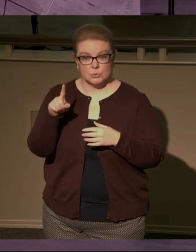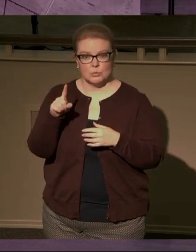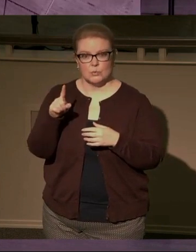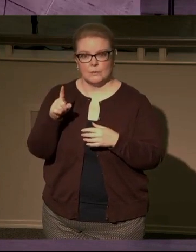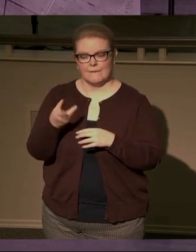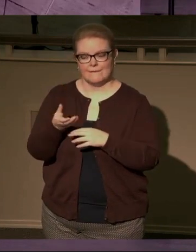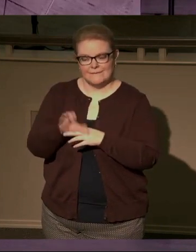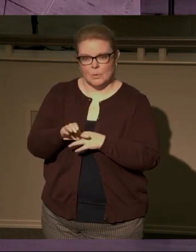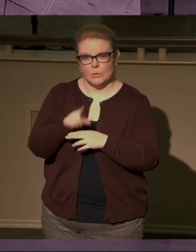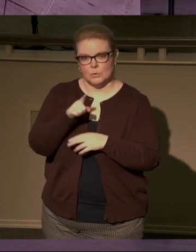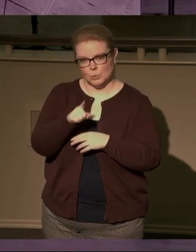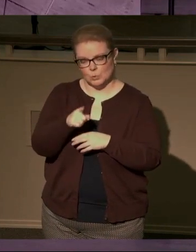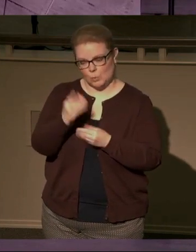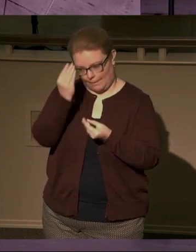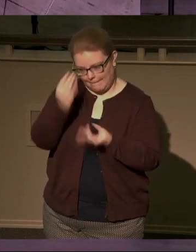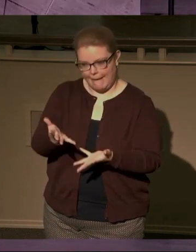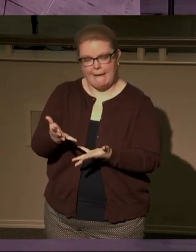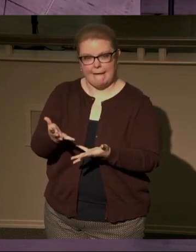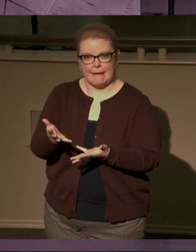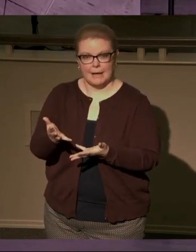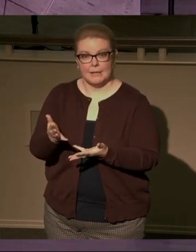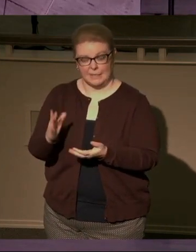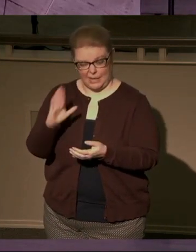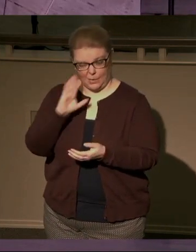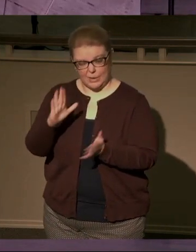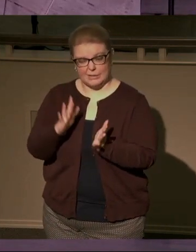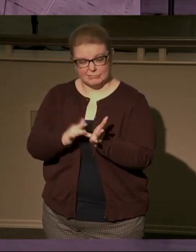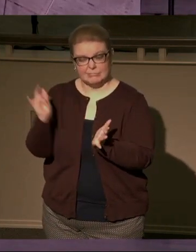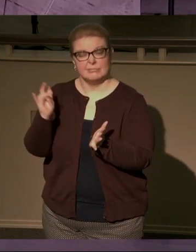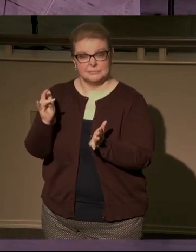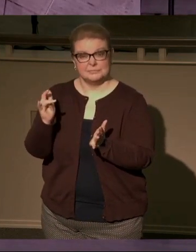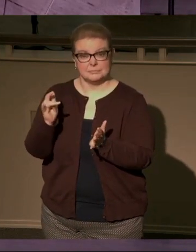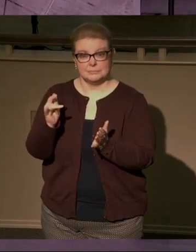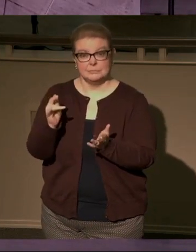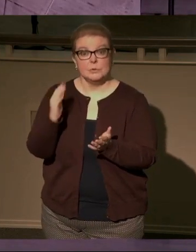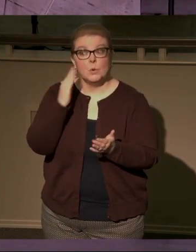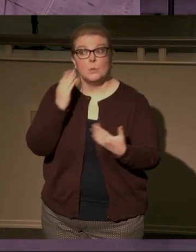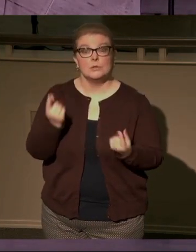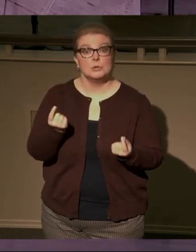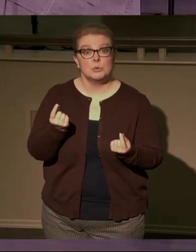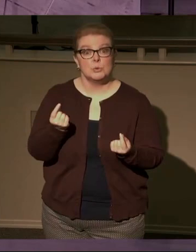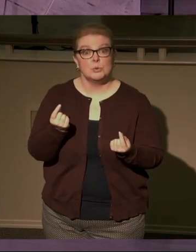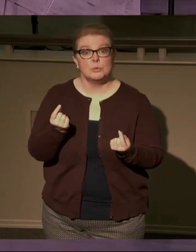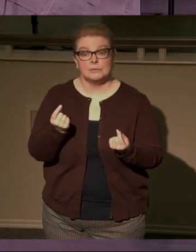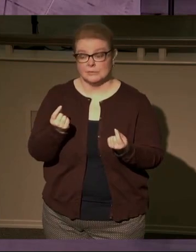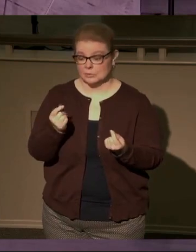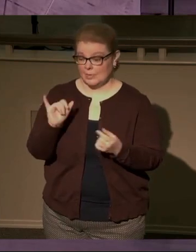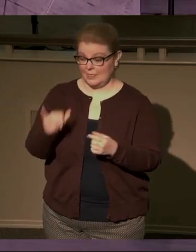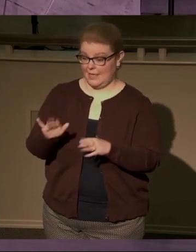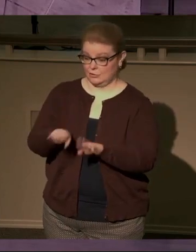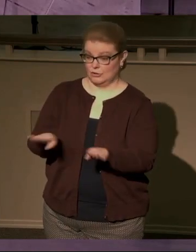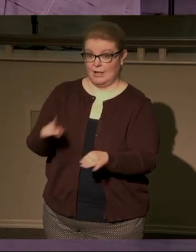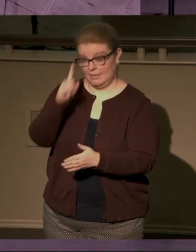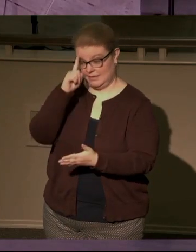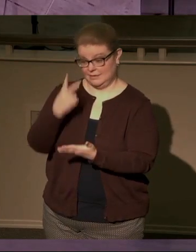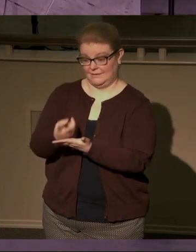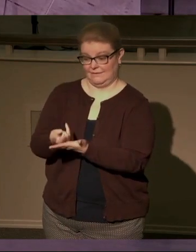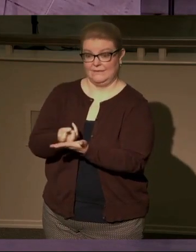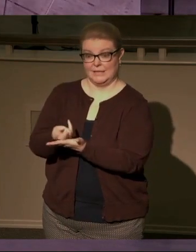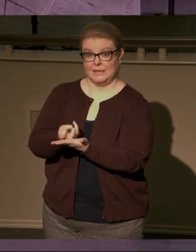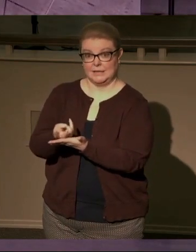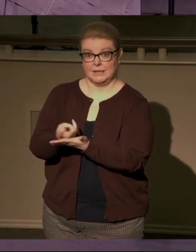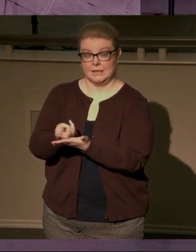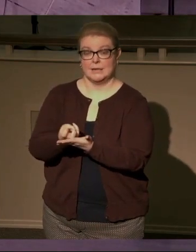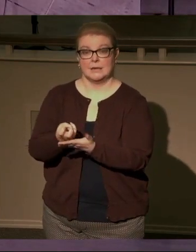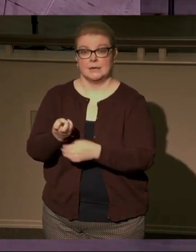to obey them. And they're going to use this on you. And so you know what you do to the screaming child that's thrown himself on the ground?